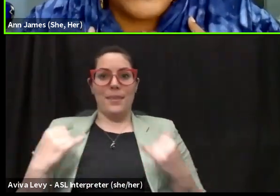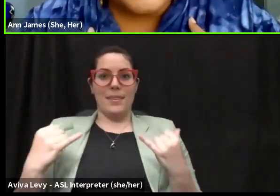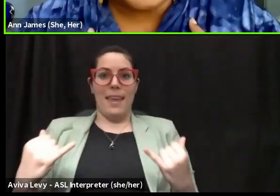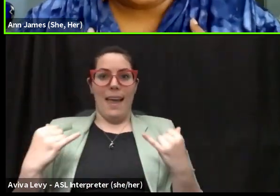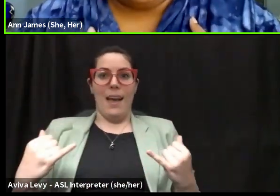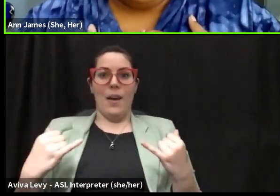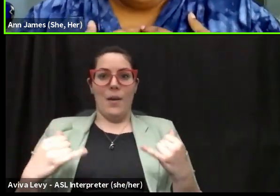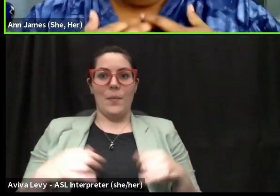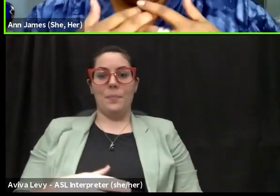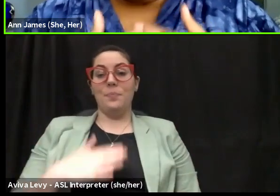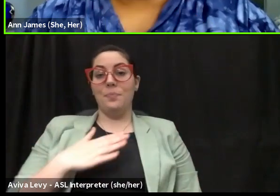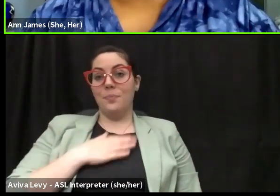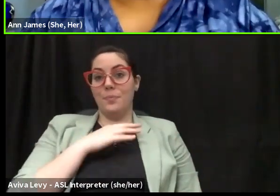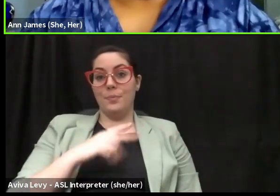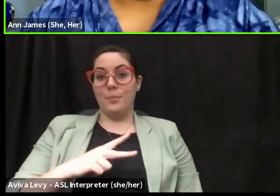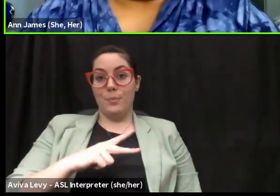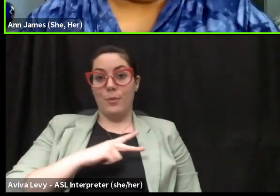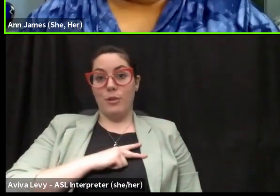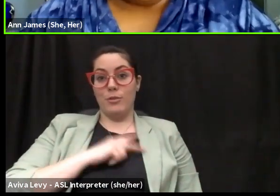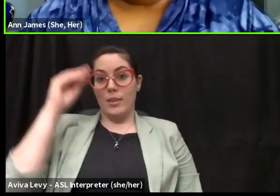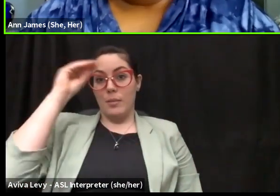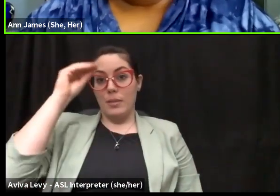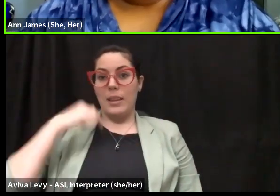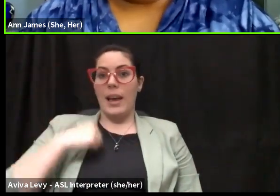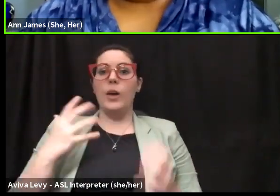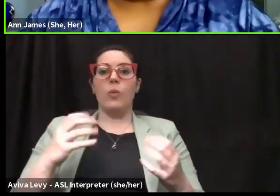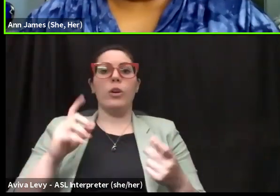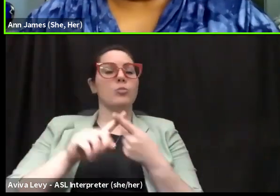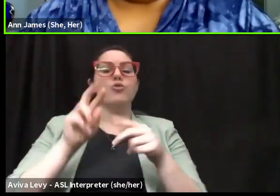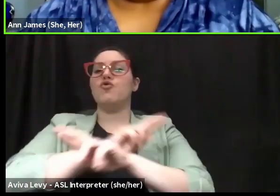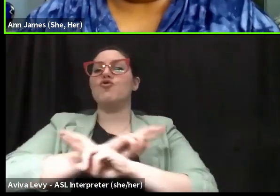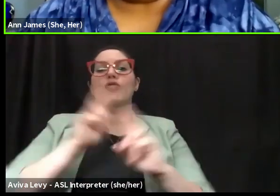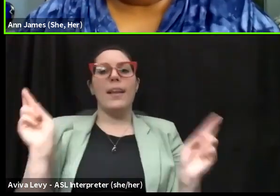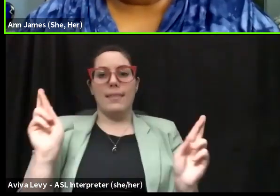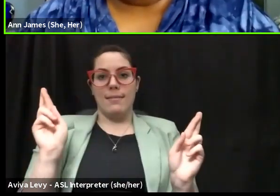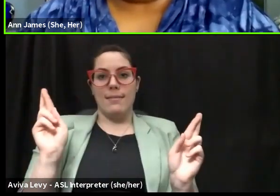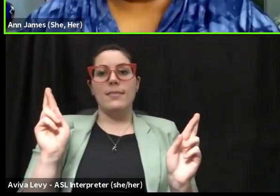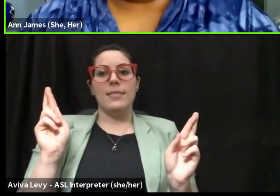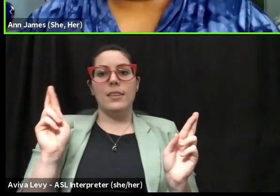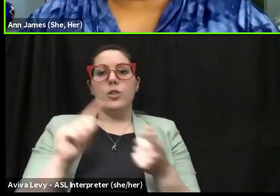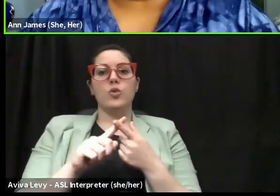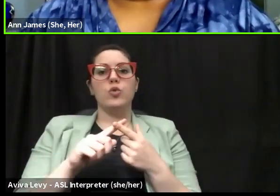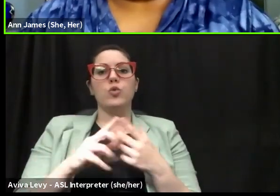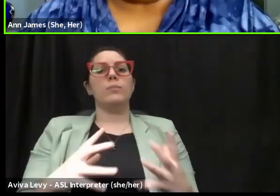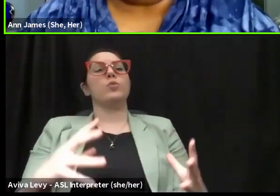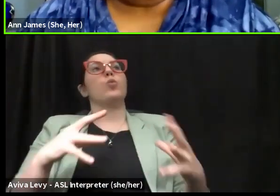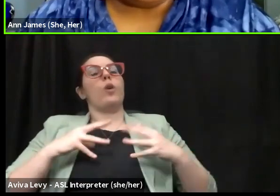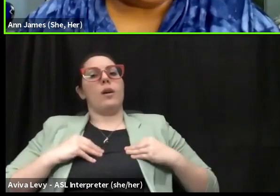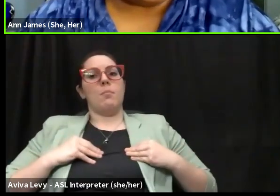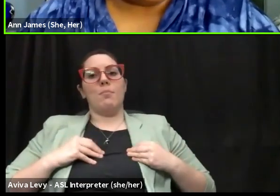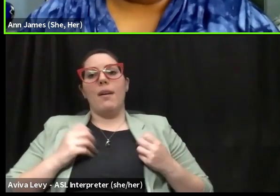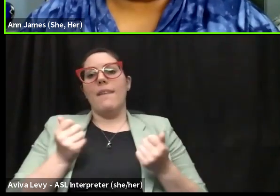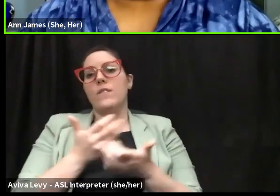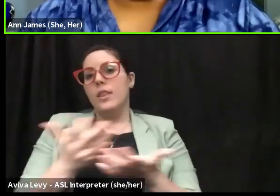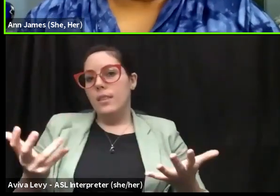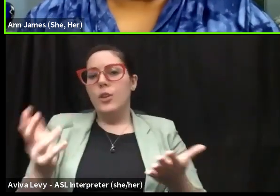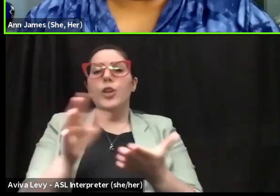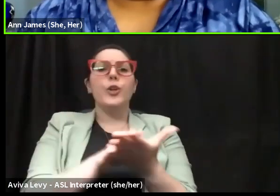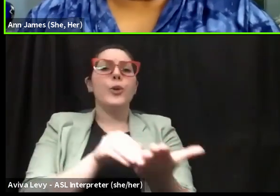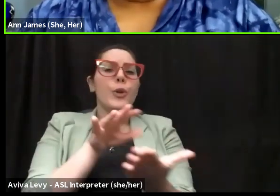I personally want to be ready to absorb those things, learn from those